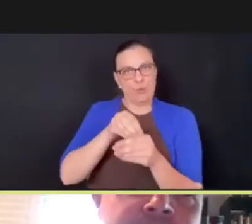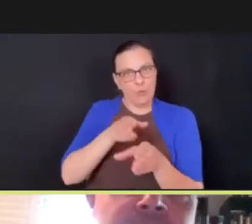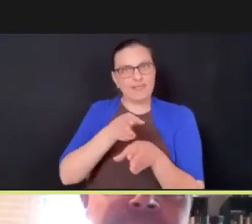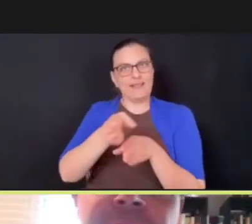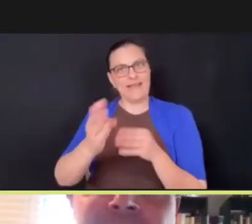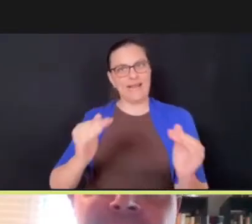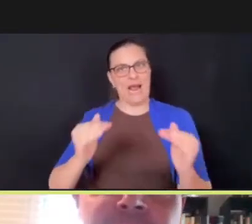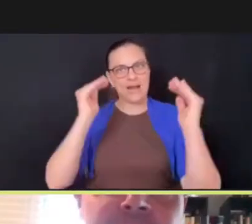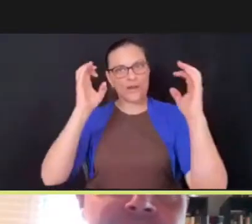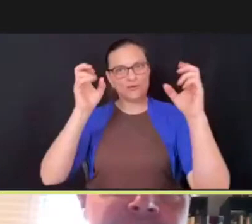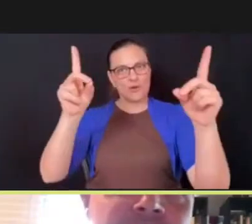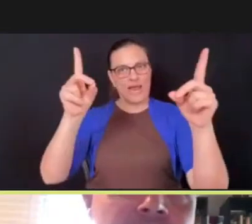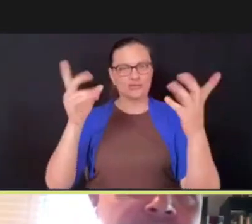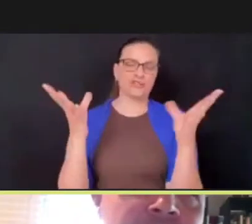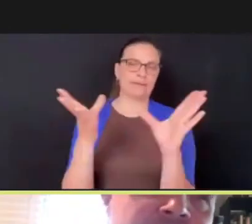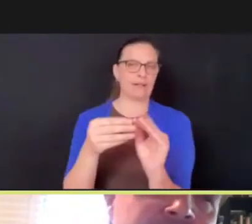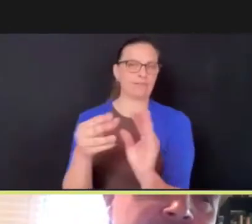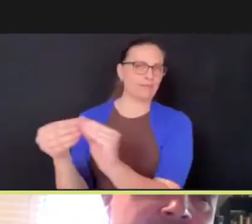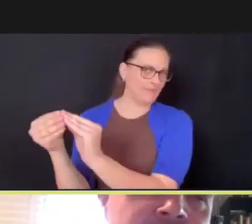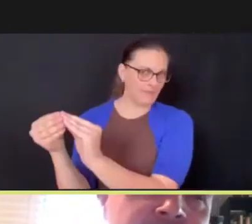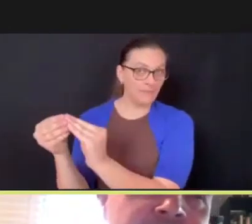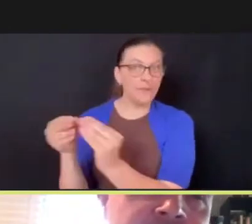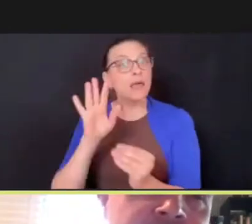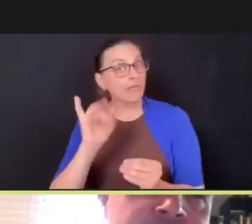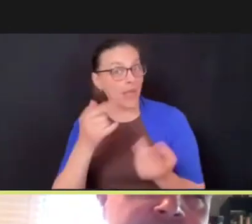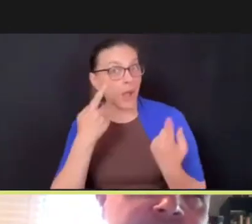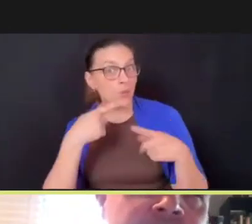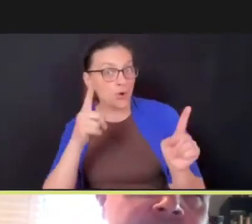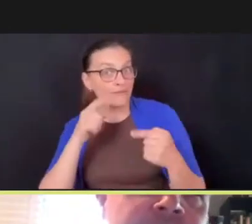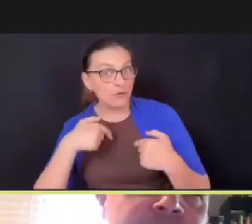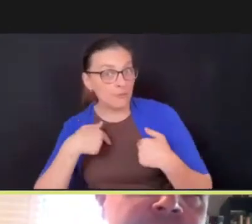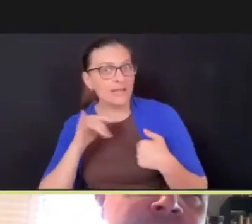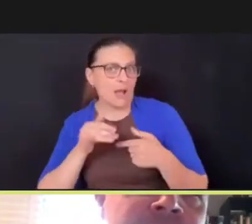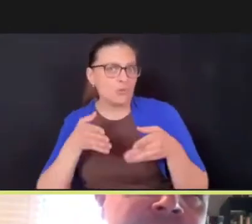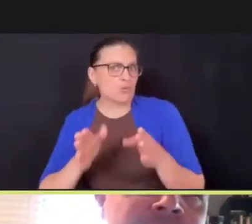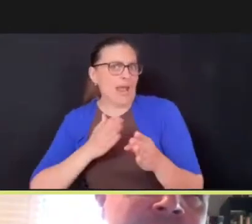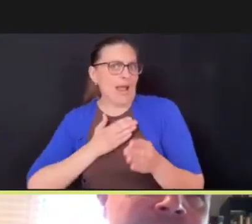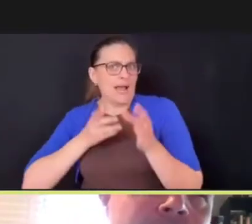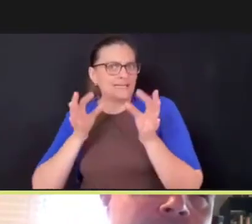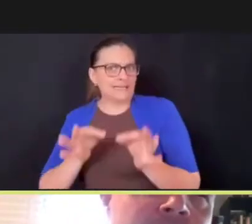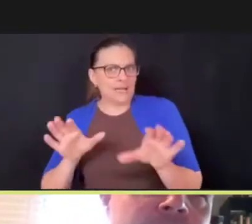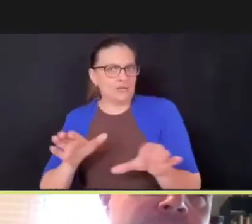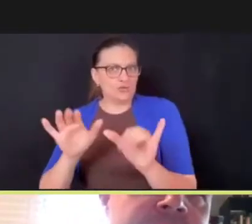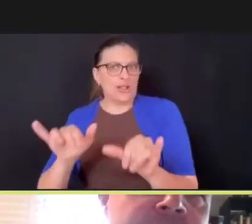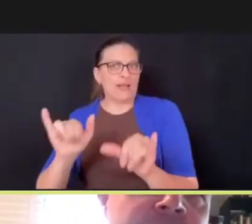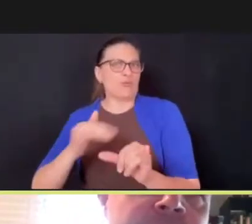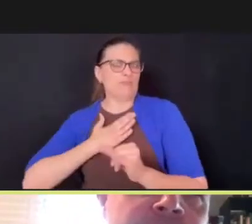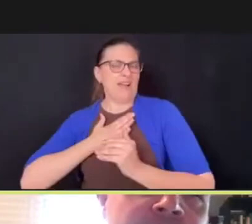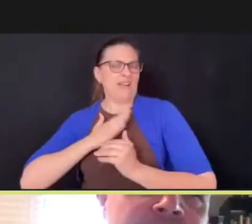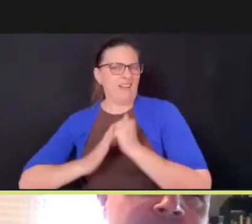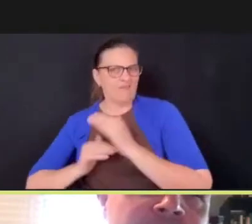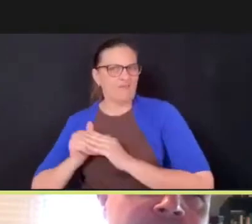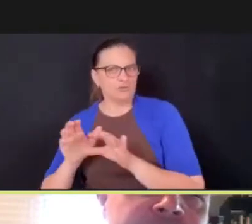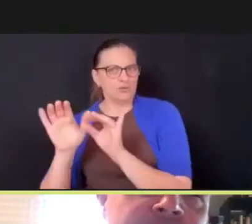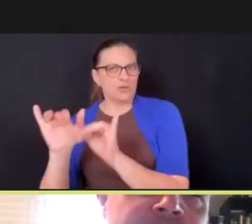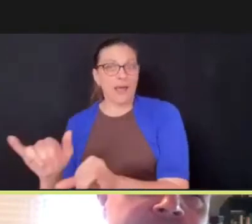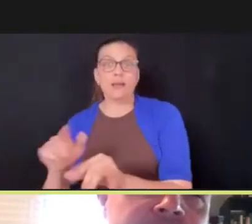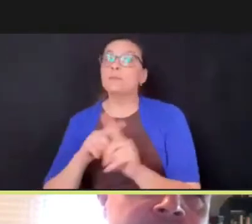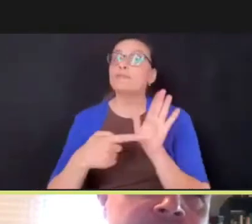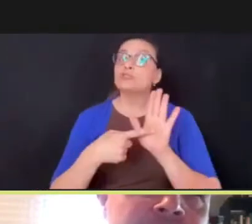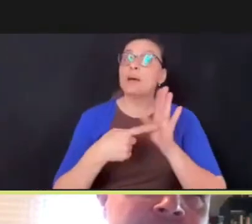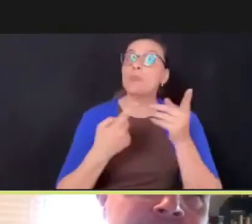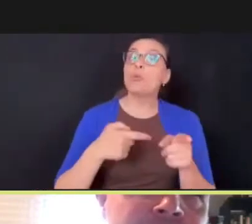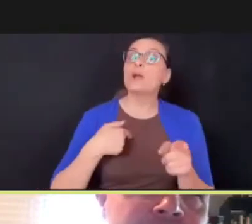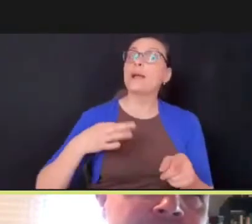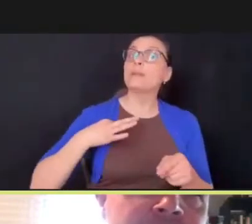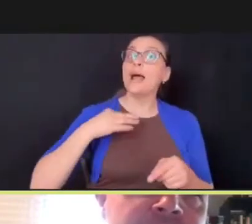that worked for me. That was just the way that I decided to do it and how I felt comfortable doing it. But for example, when I applied to clinical jobs, I